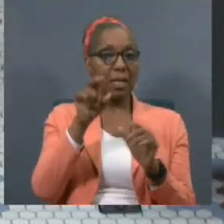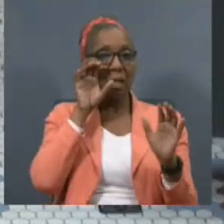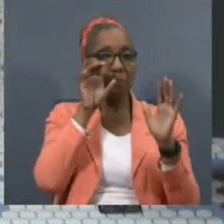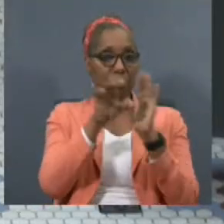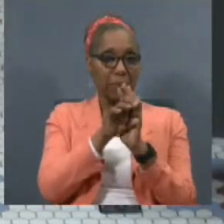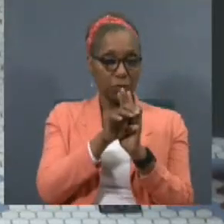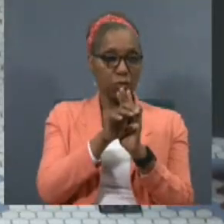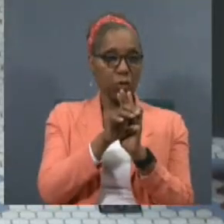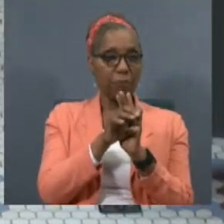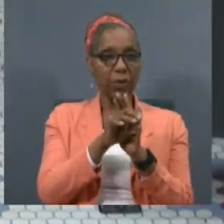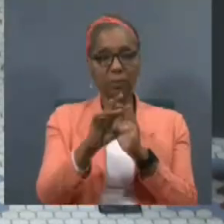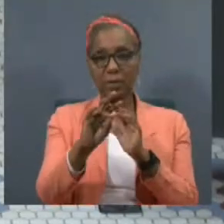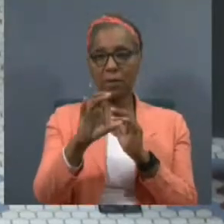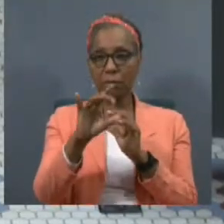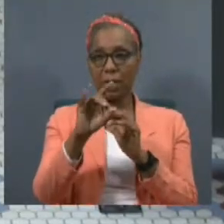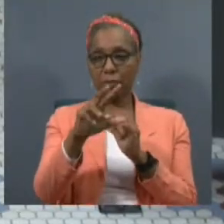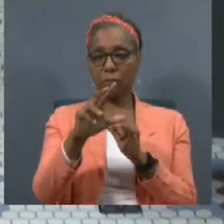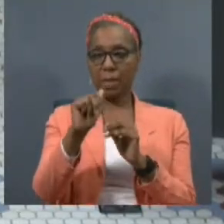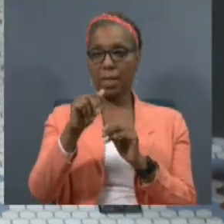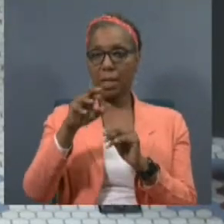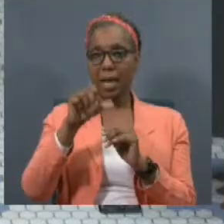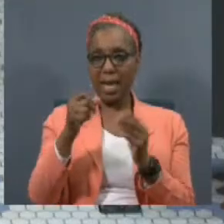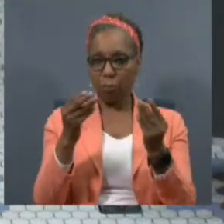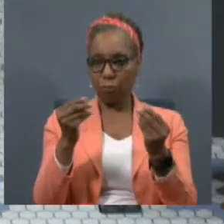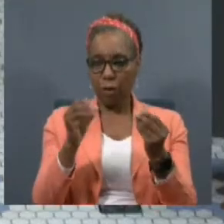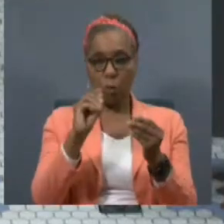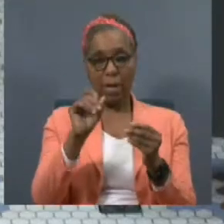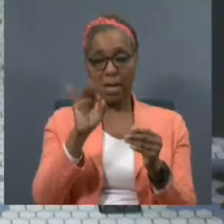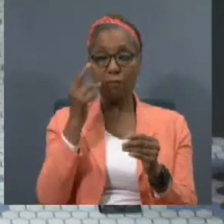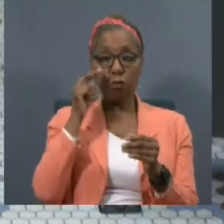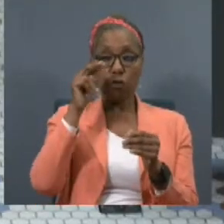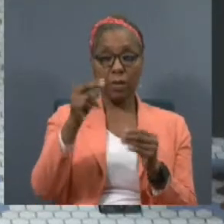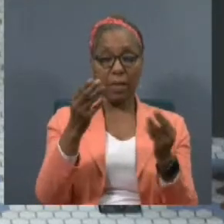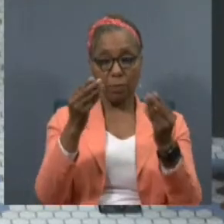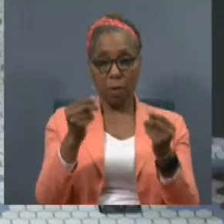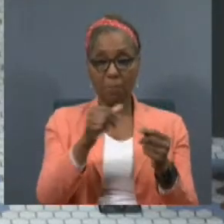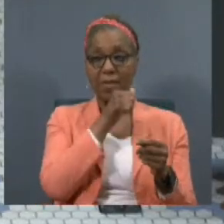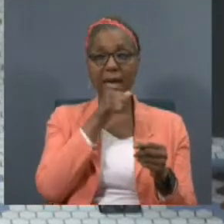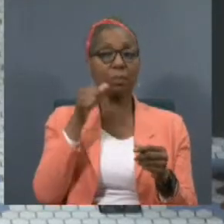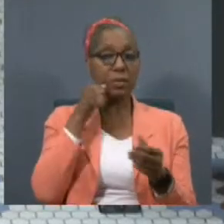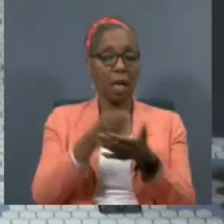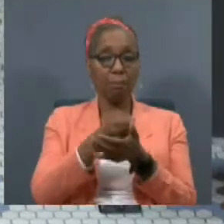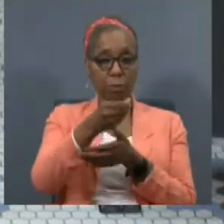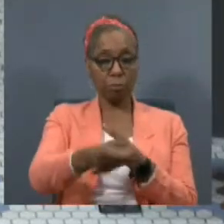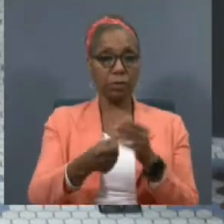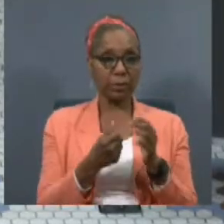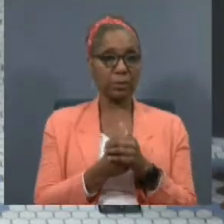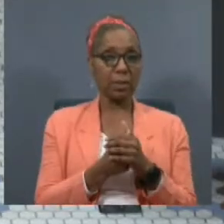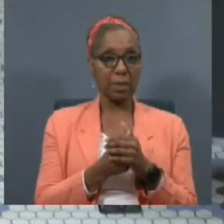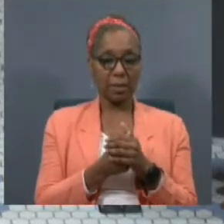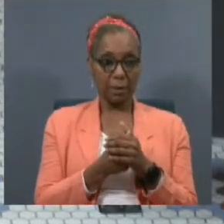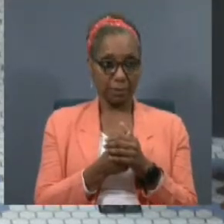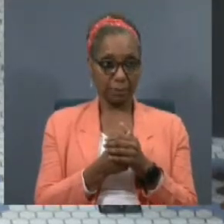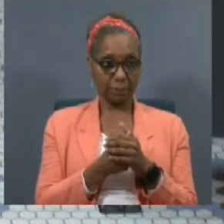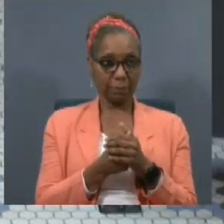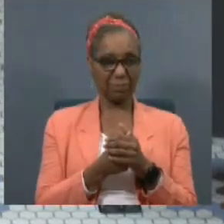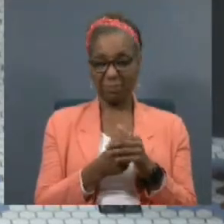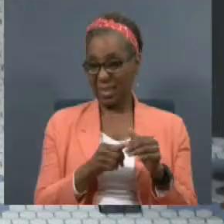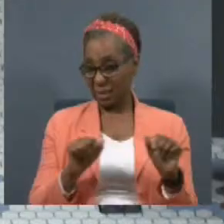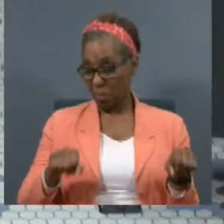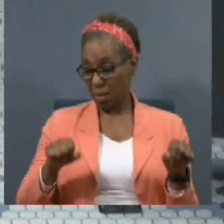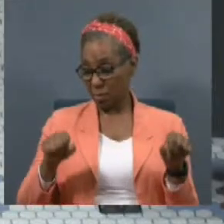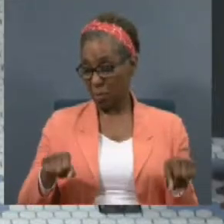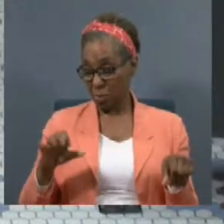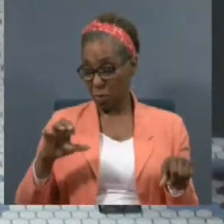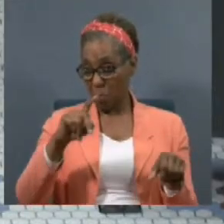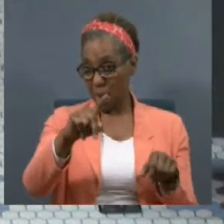the 783 acres, and if you look at the property that Amazon purchased, is it possible to